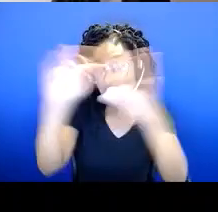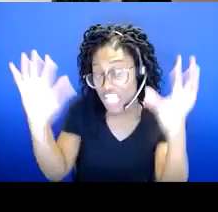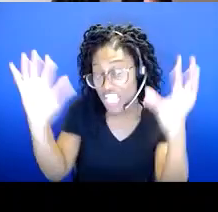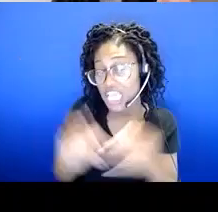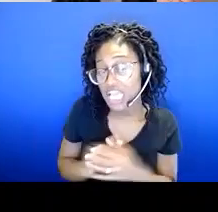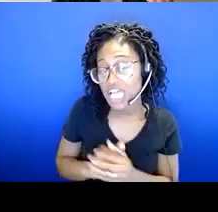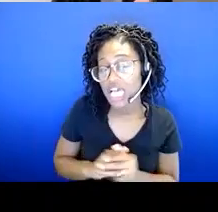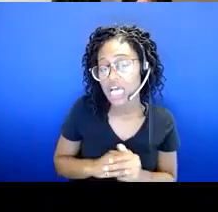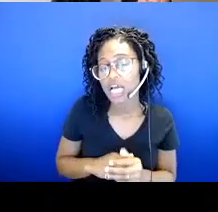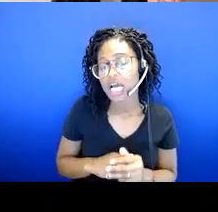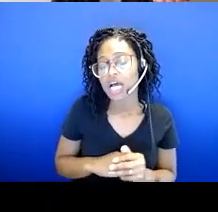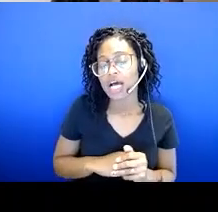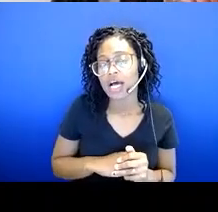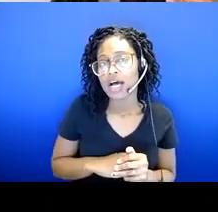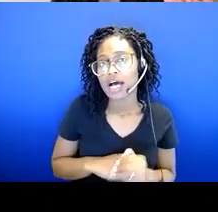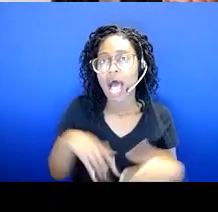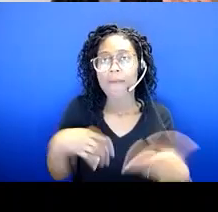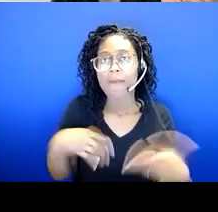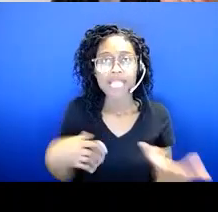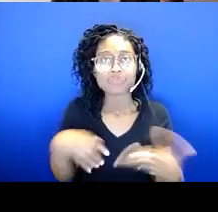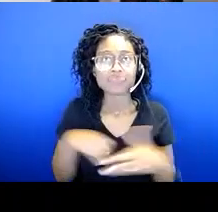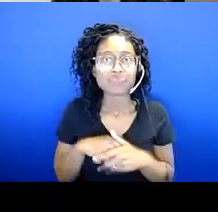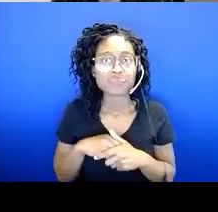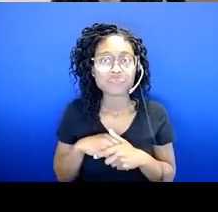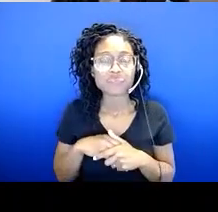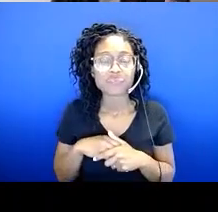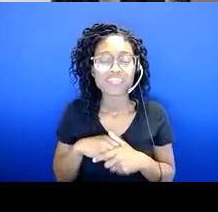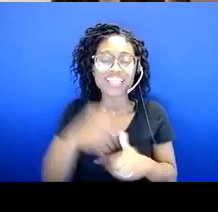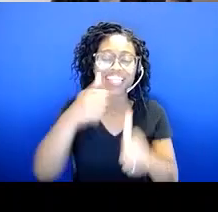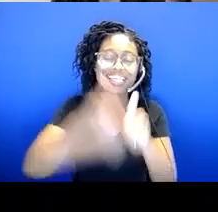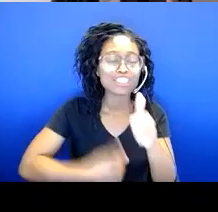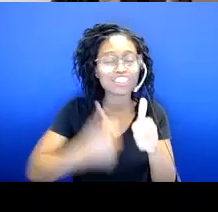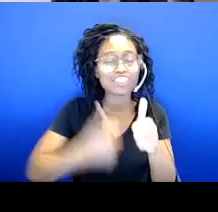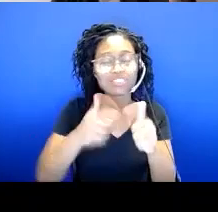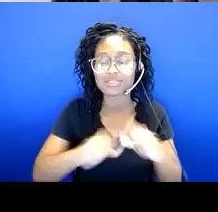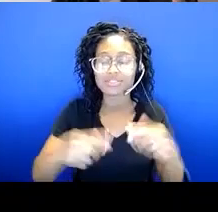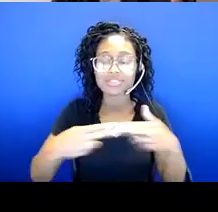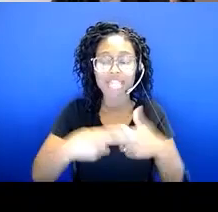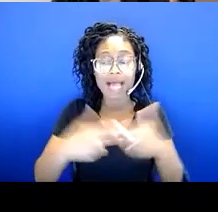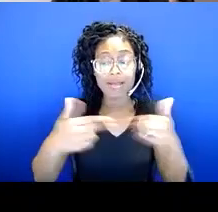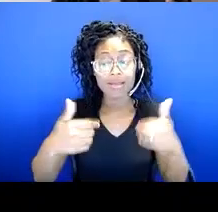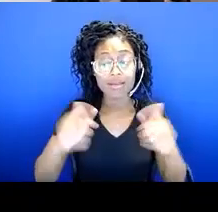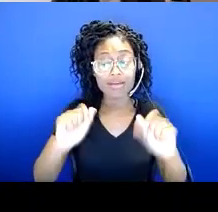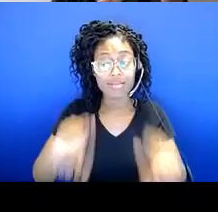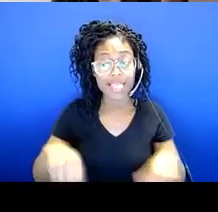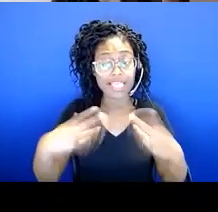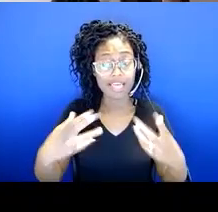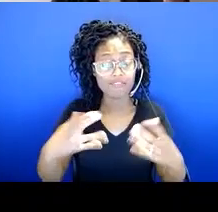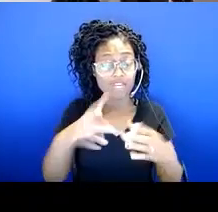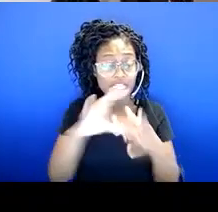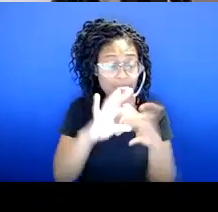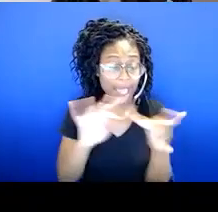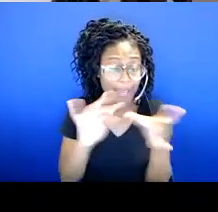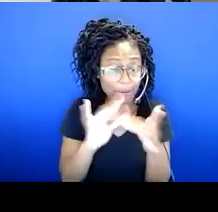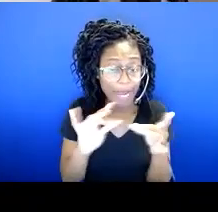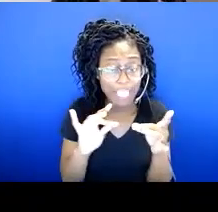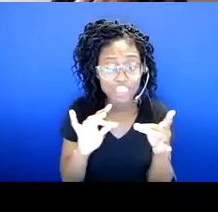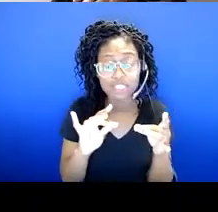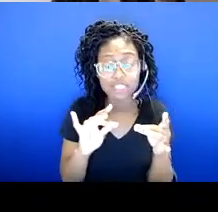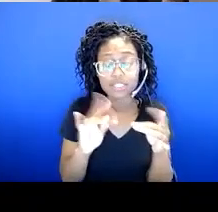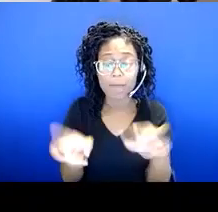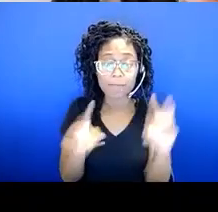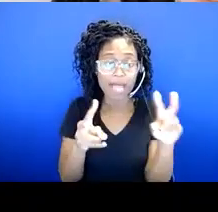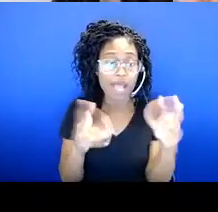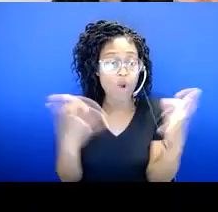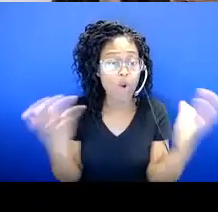findings. Each slide can have narration uploaded, or video,